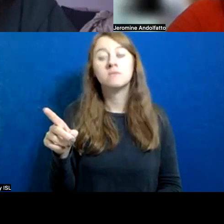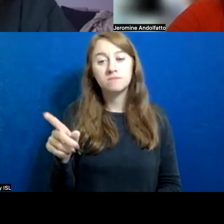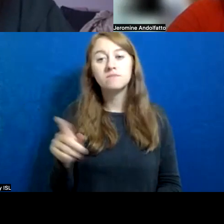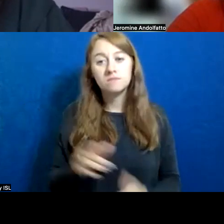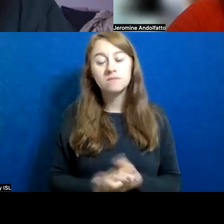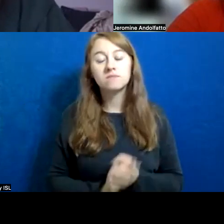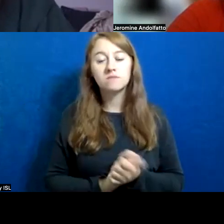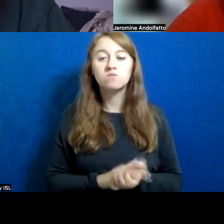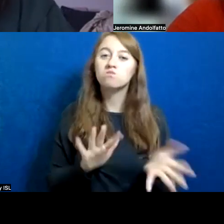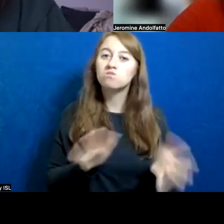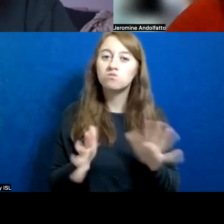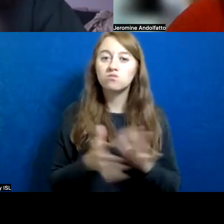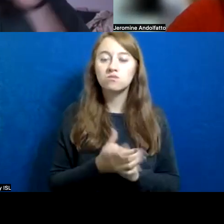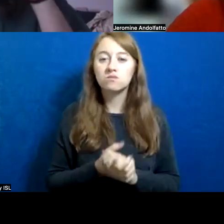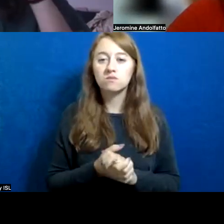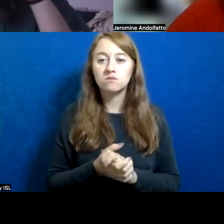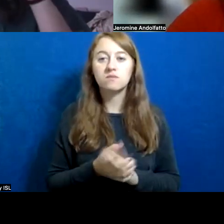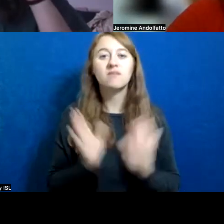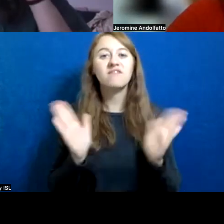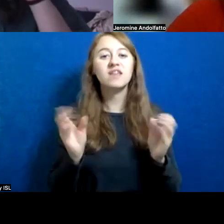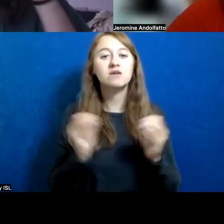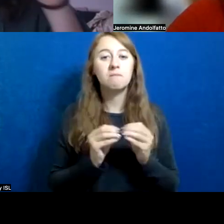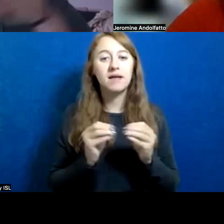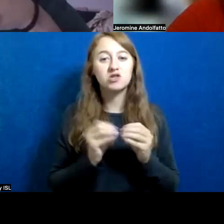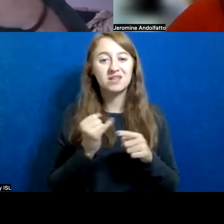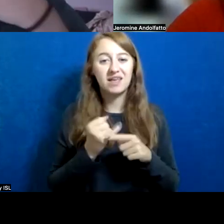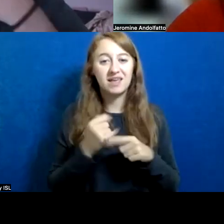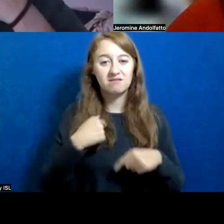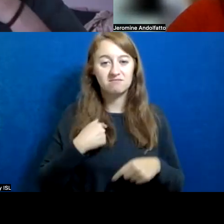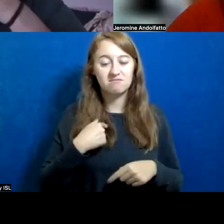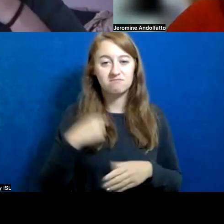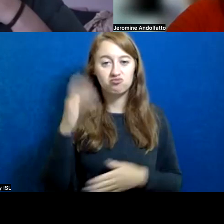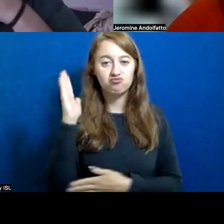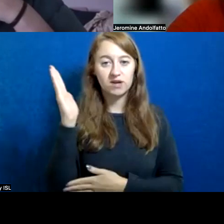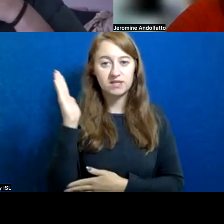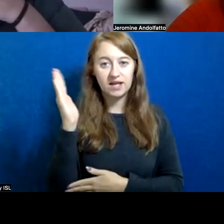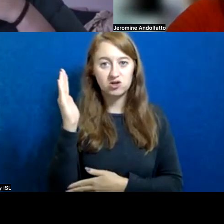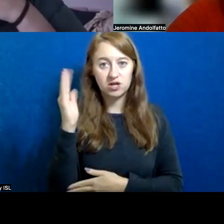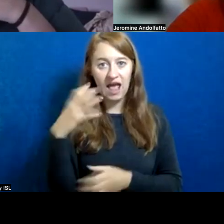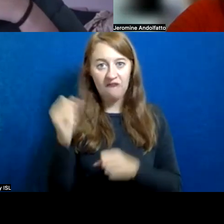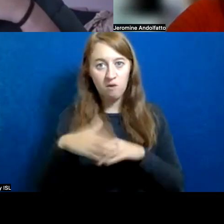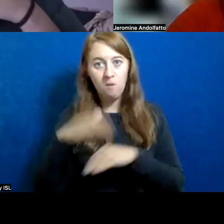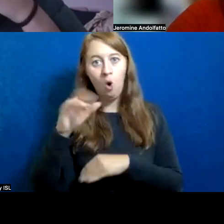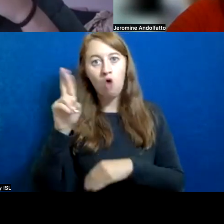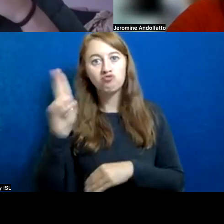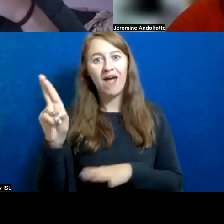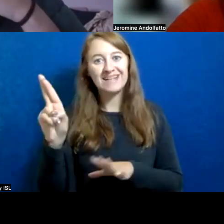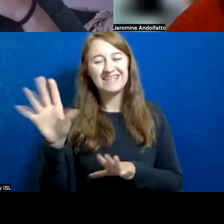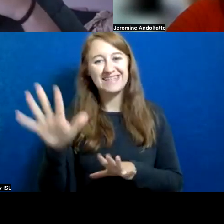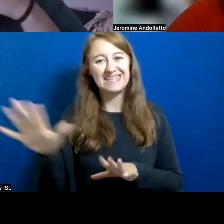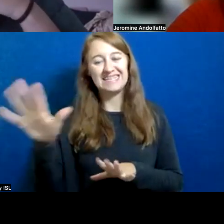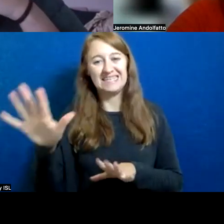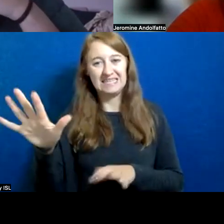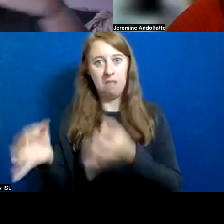Yeah, so like I mentioned in my presentation, the more right-wing parties in Northern Ireland, the unionist parties, this is a specific issue for